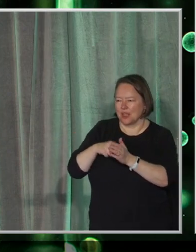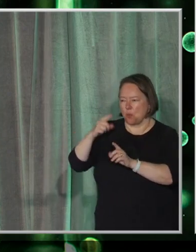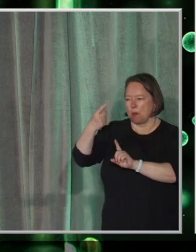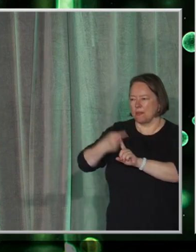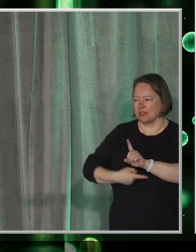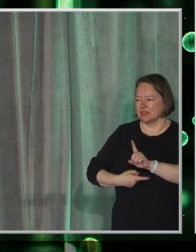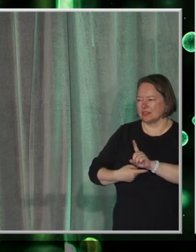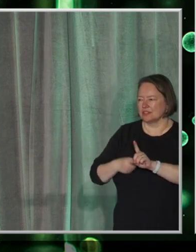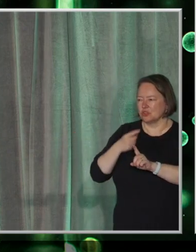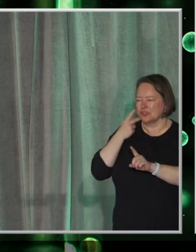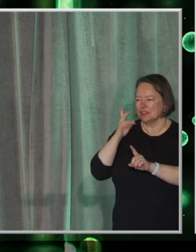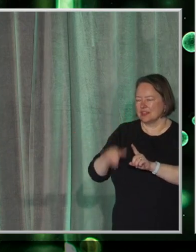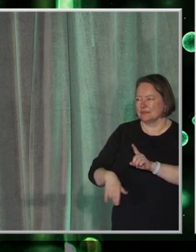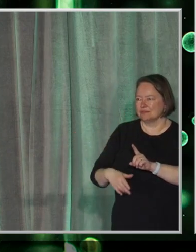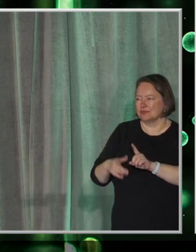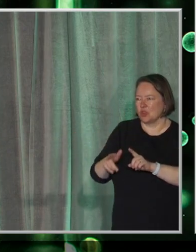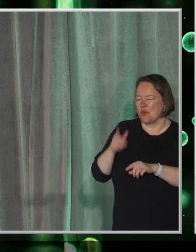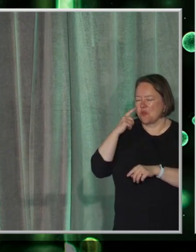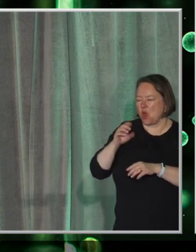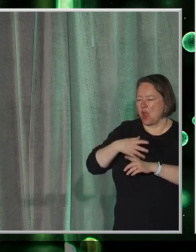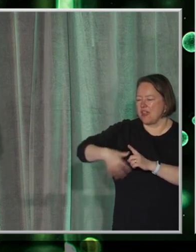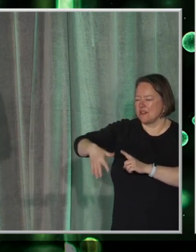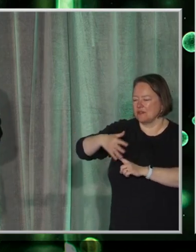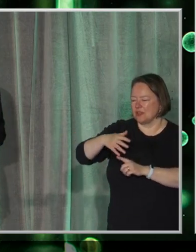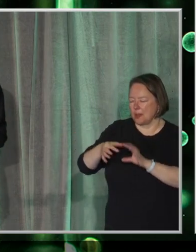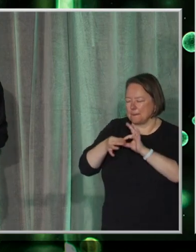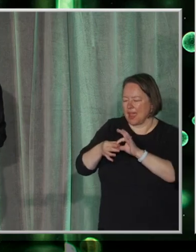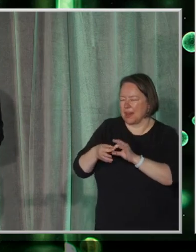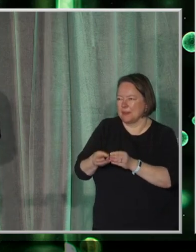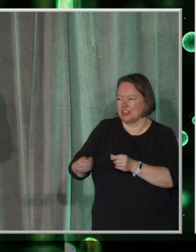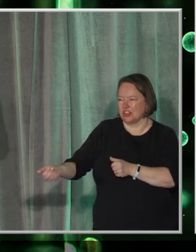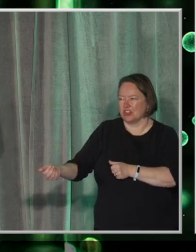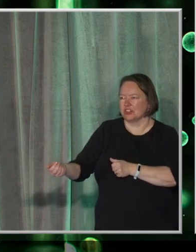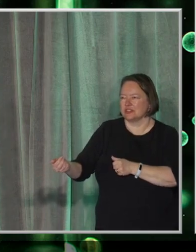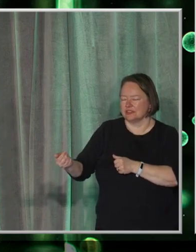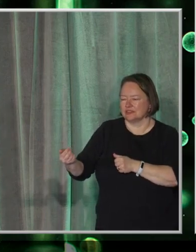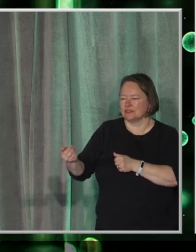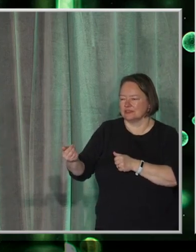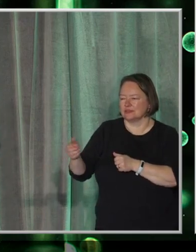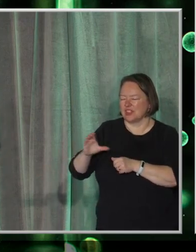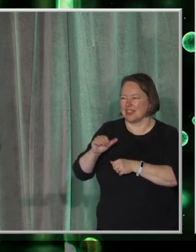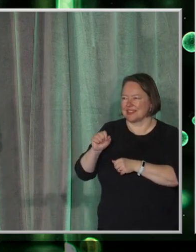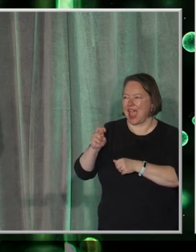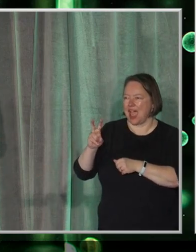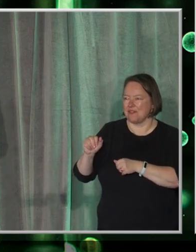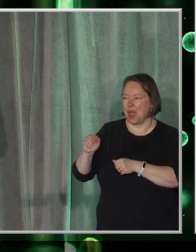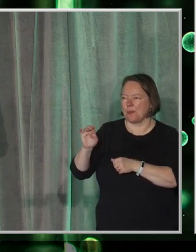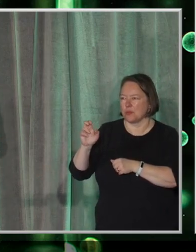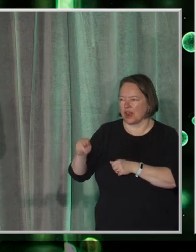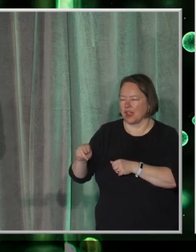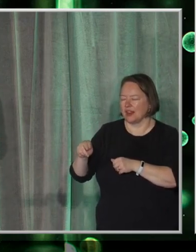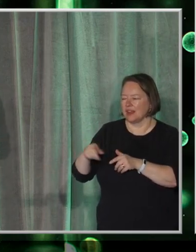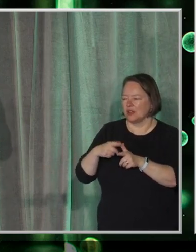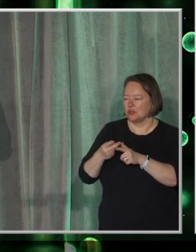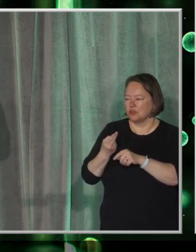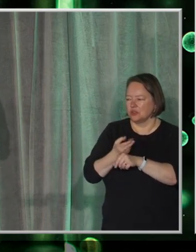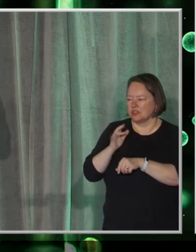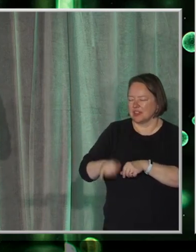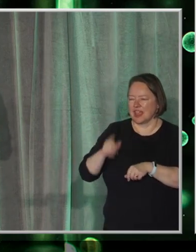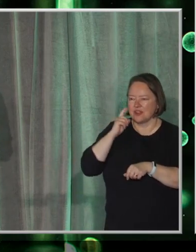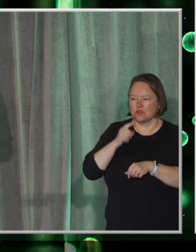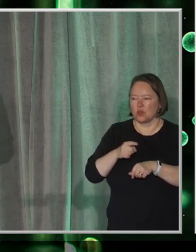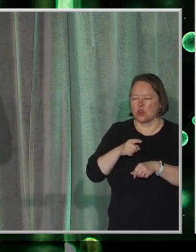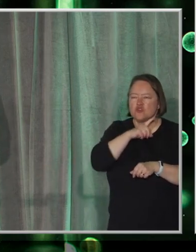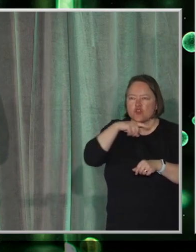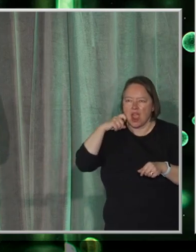pellet, so you can see there. So for the binding materials, the cassava bran does its work. And we use the oven and the dryer to reduce the moisture content